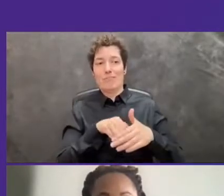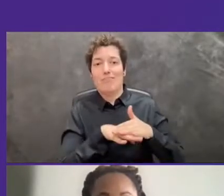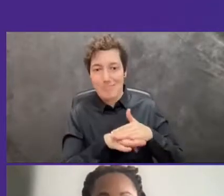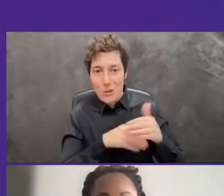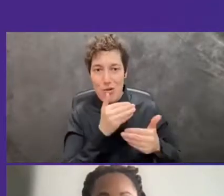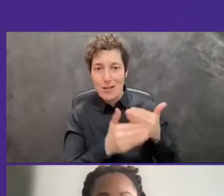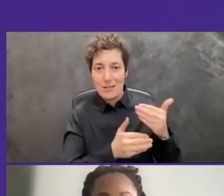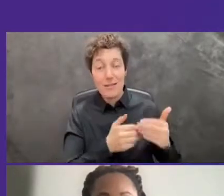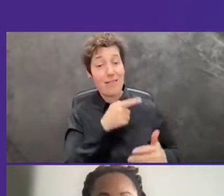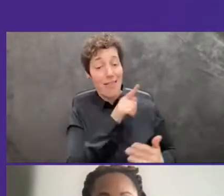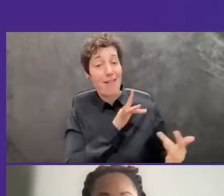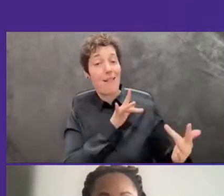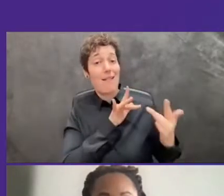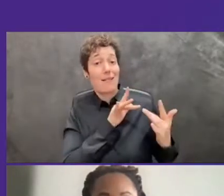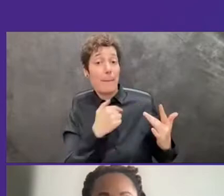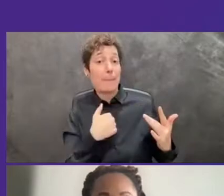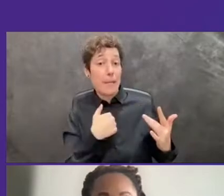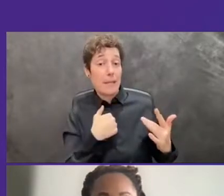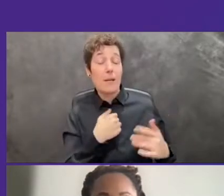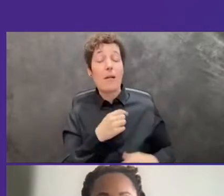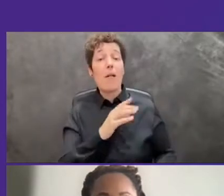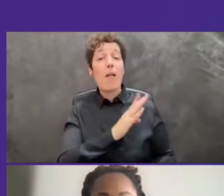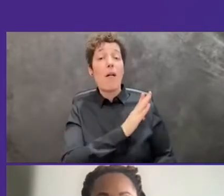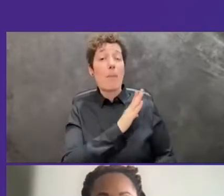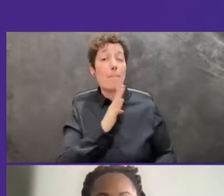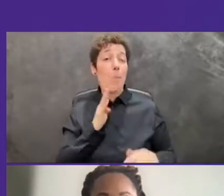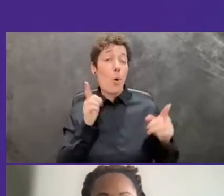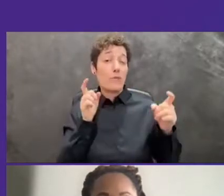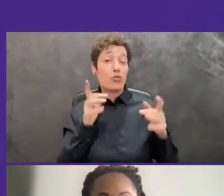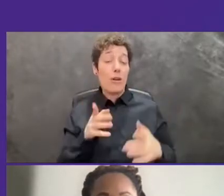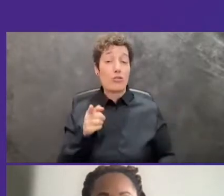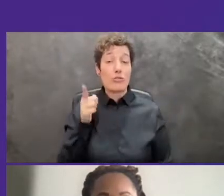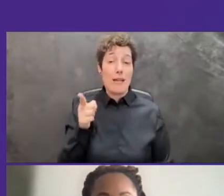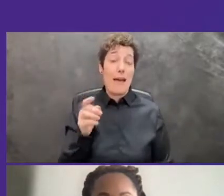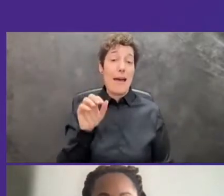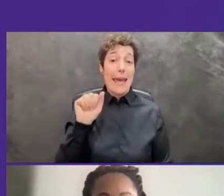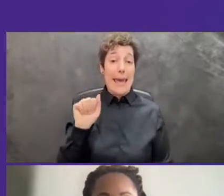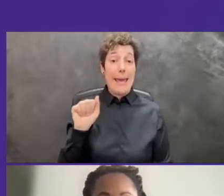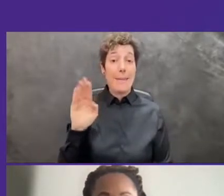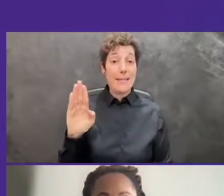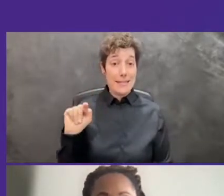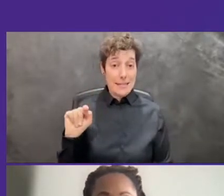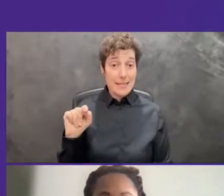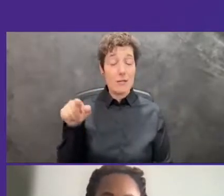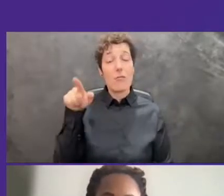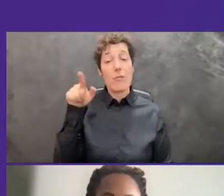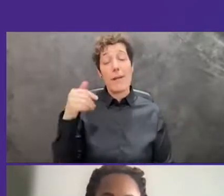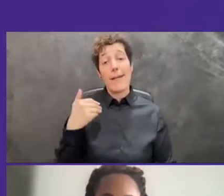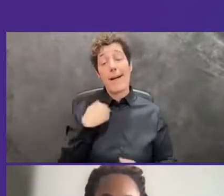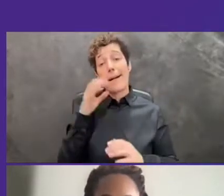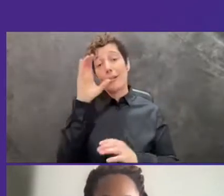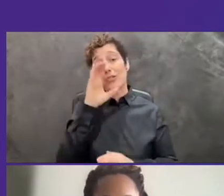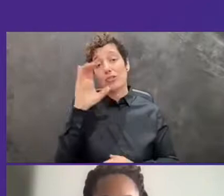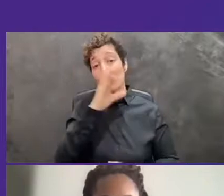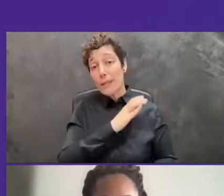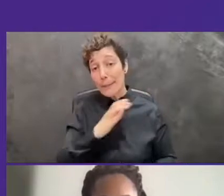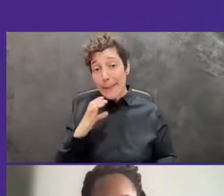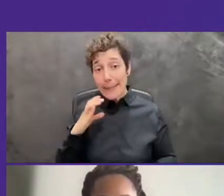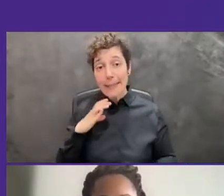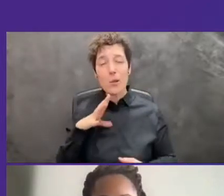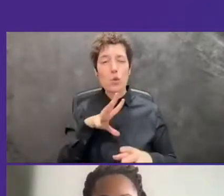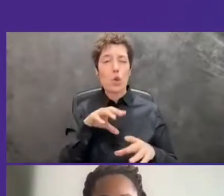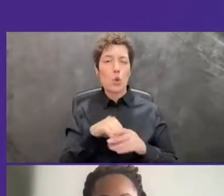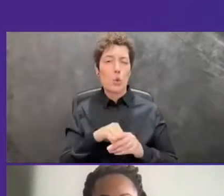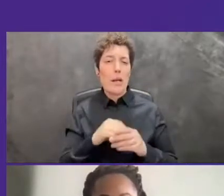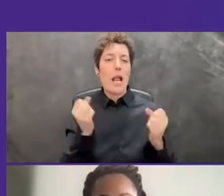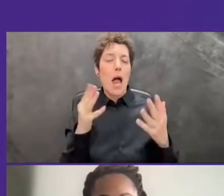that search firm. The board of directors at ABT had a search committee, which of course included lots of the members of the leadership